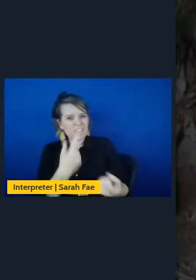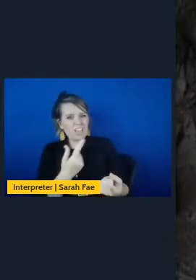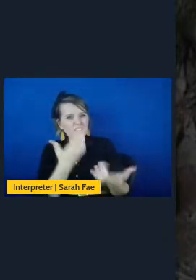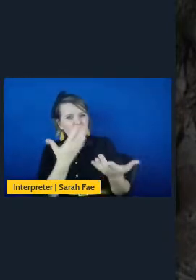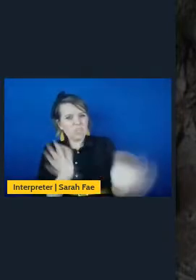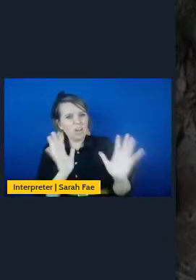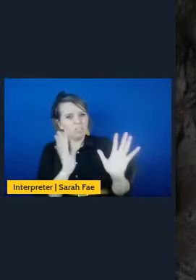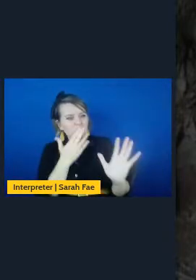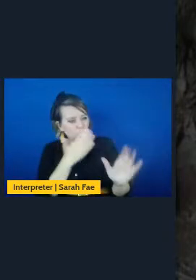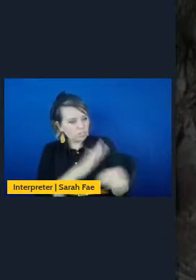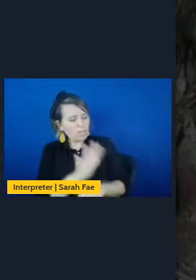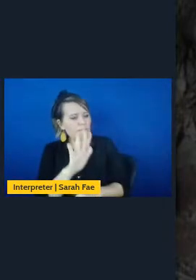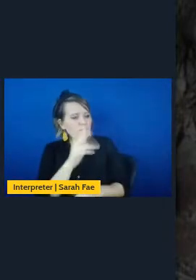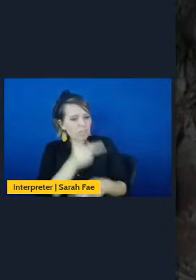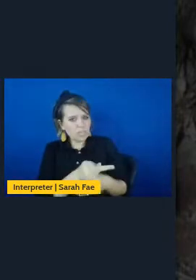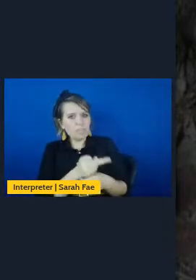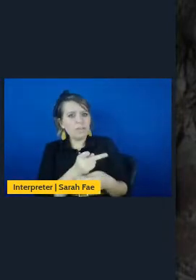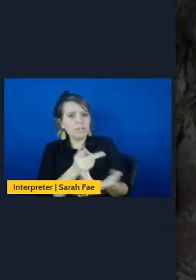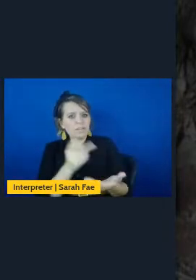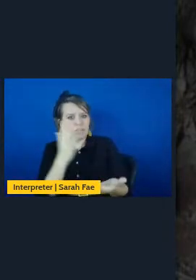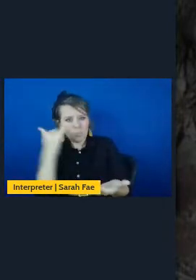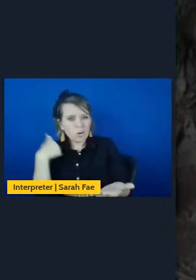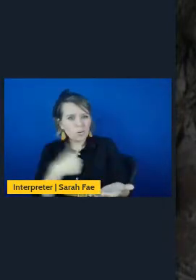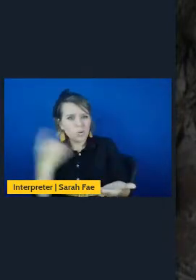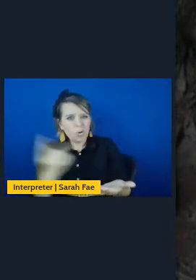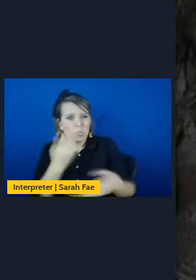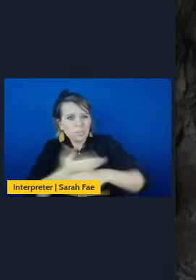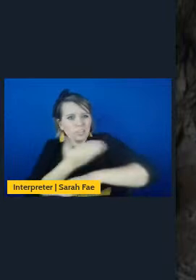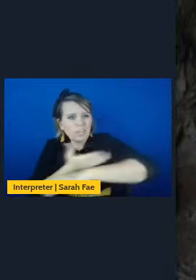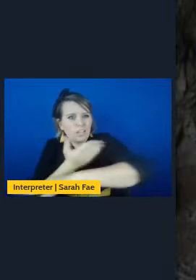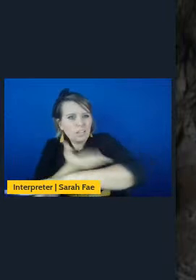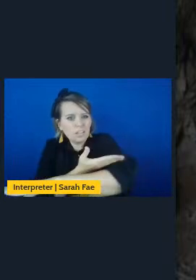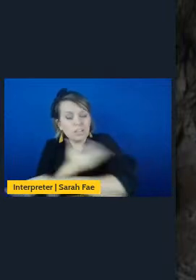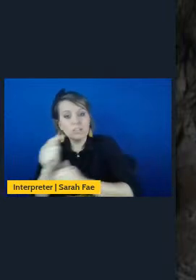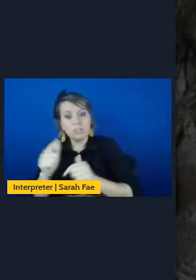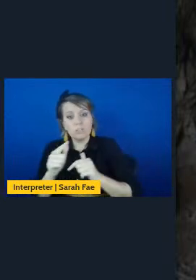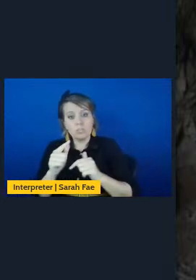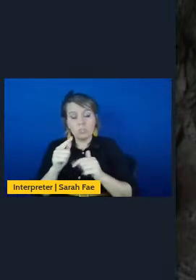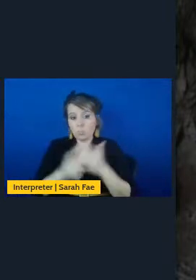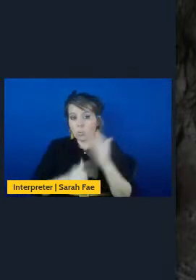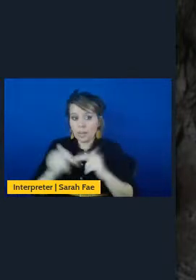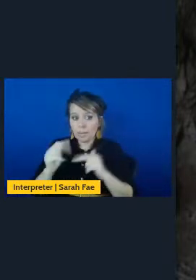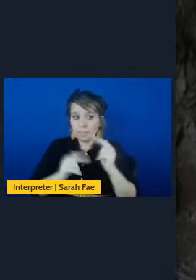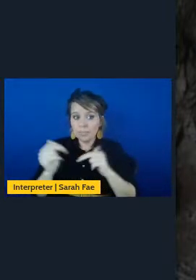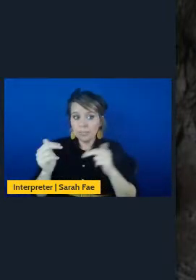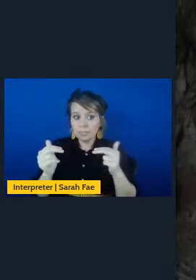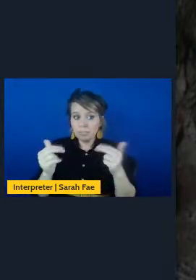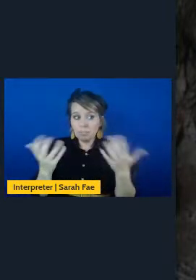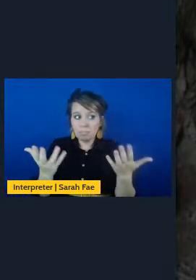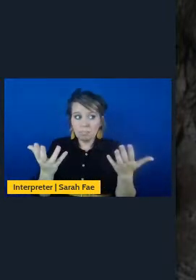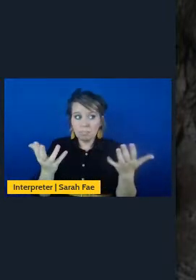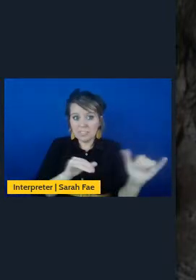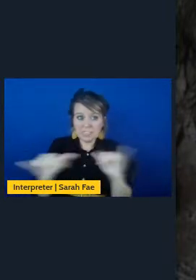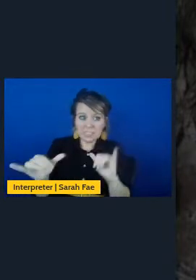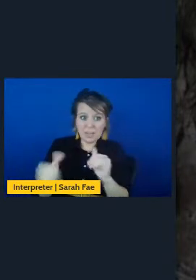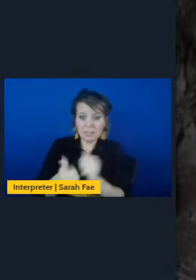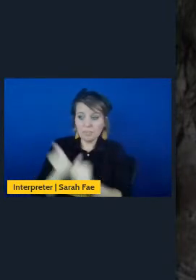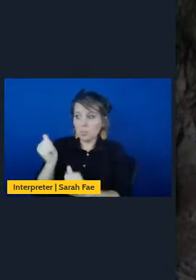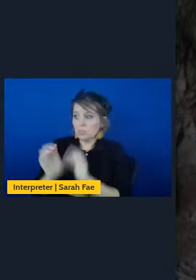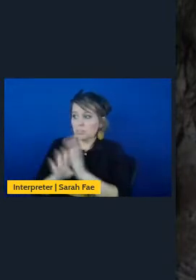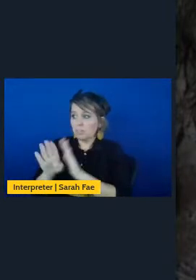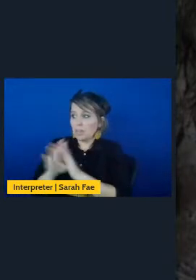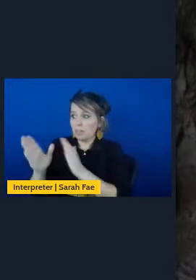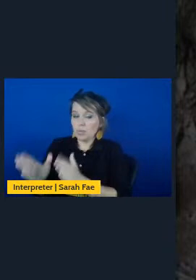done? Also, what I've built is largely inscrutable to most of the developers I've had look at this thing,